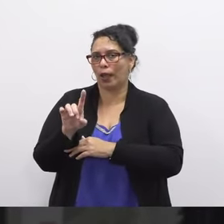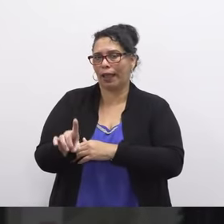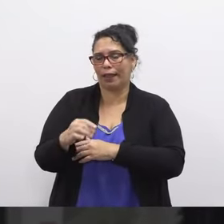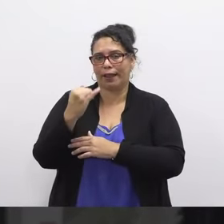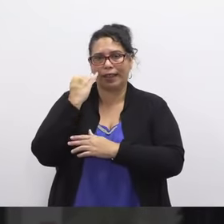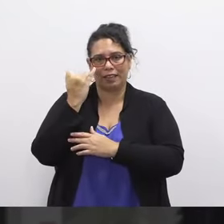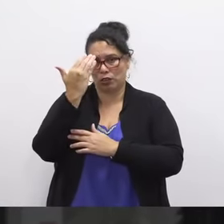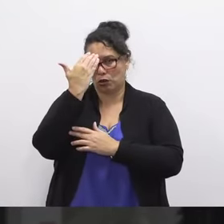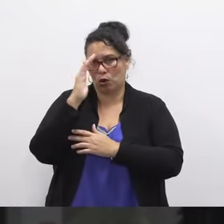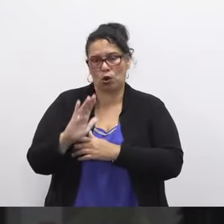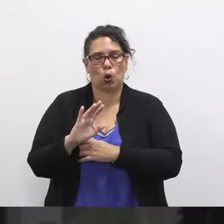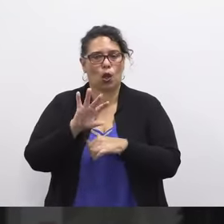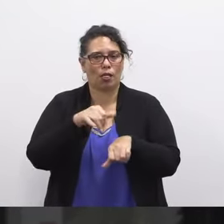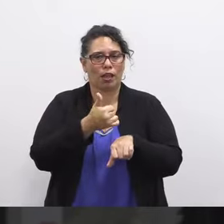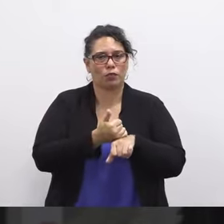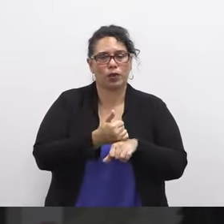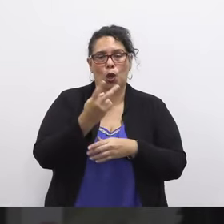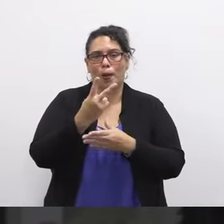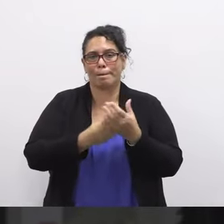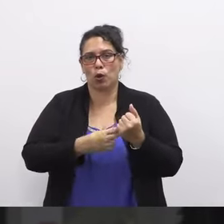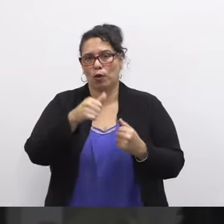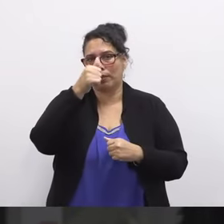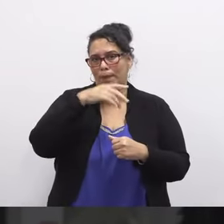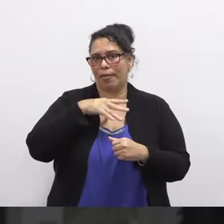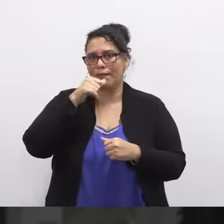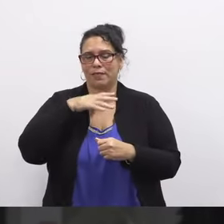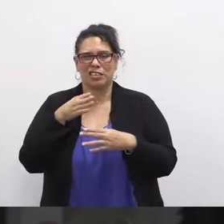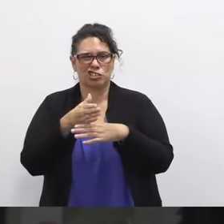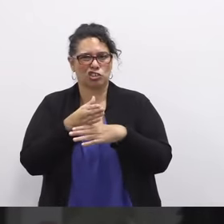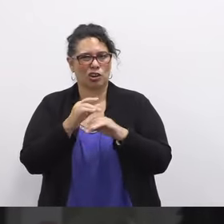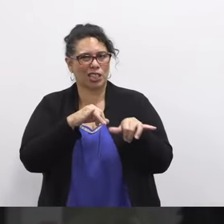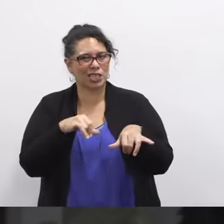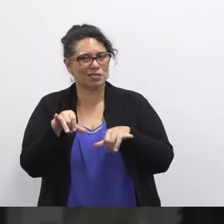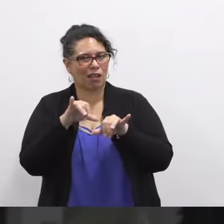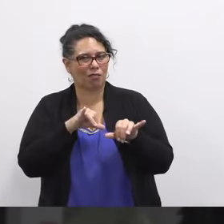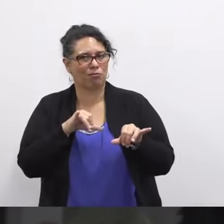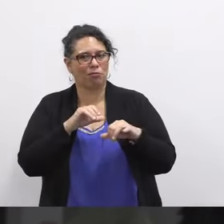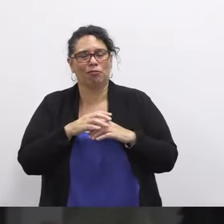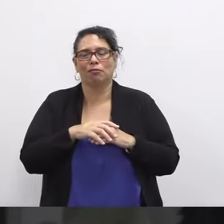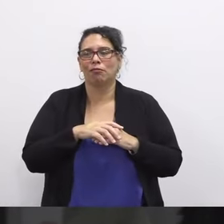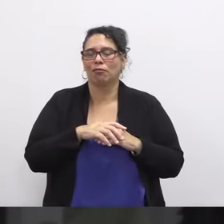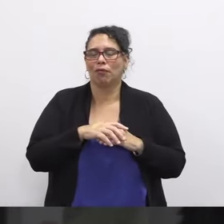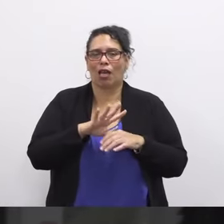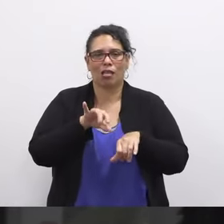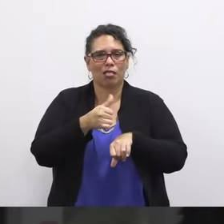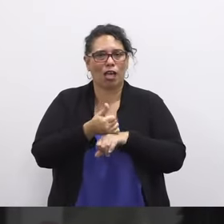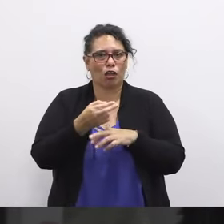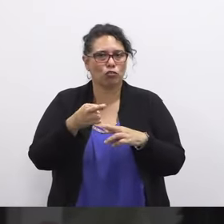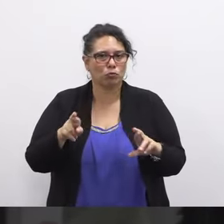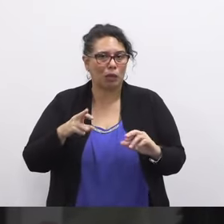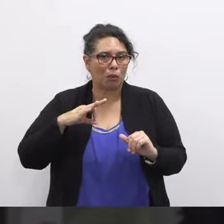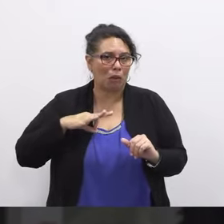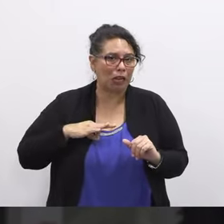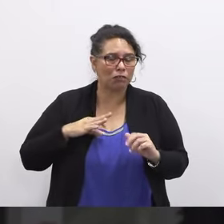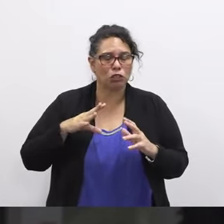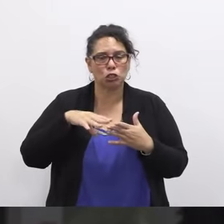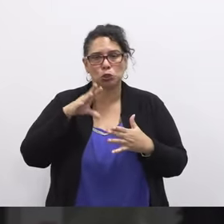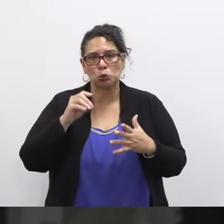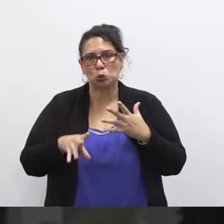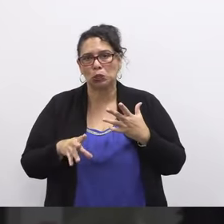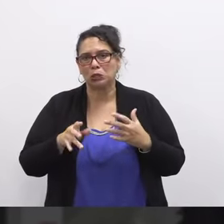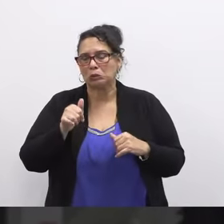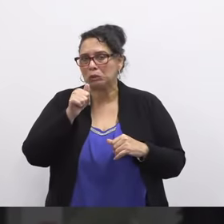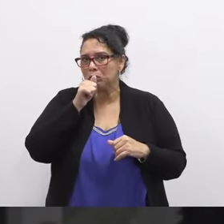them, are locker rooms where both male and female students will be sharing the same locker room. Although these locker rooms will be beneficial to students who have a privacy